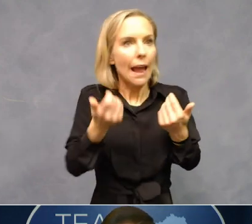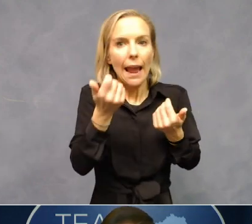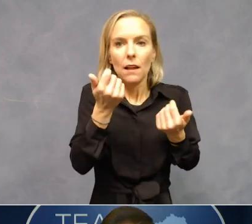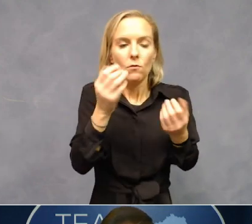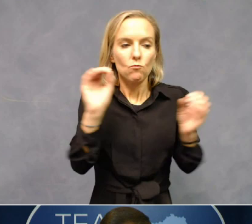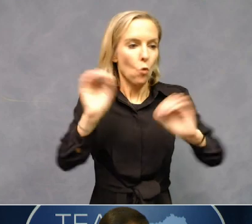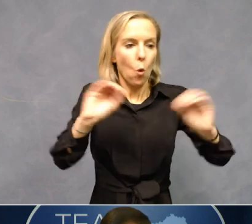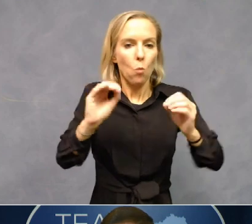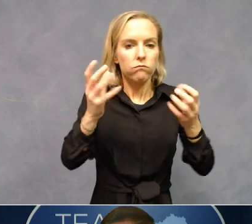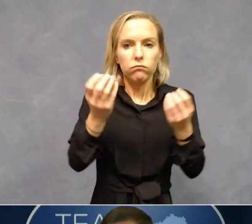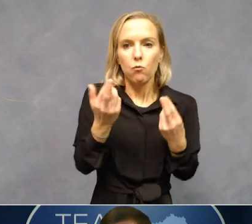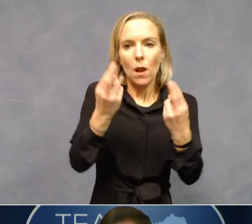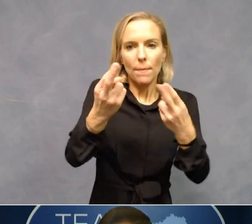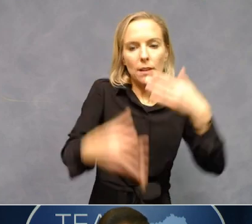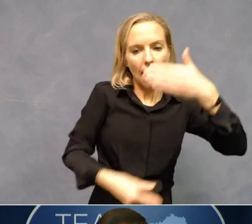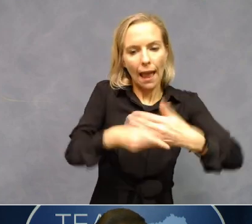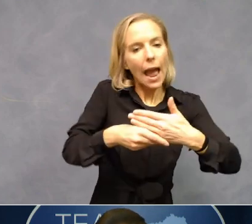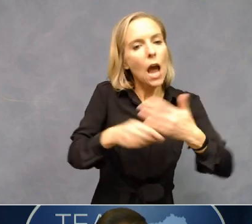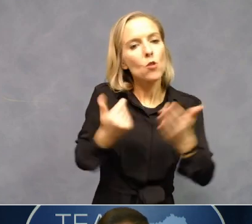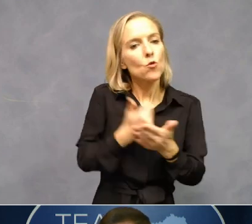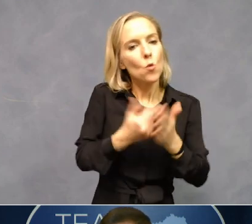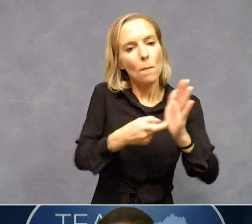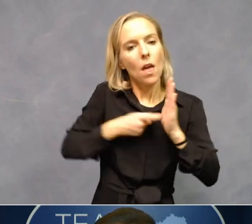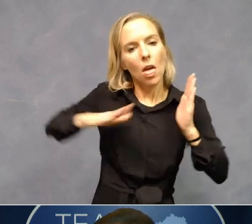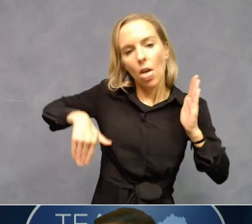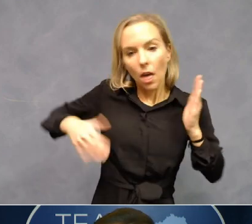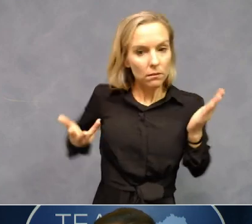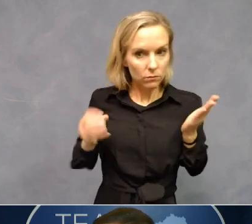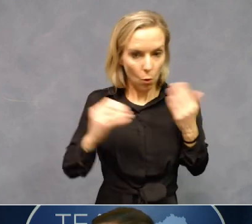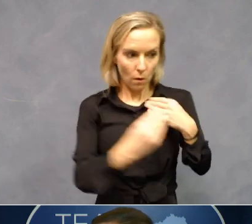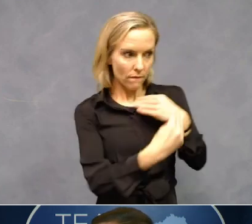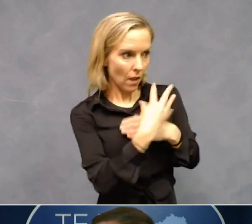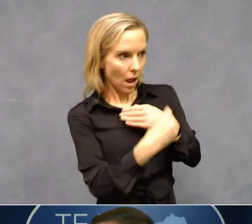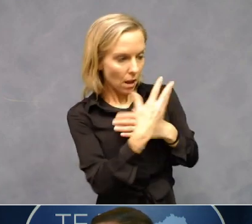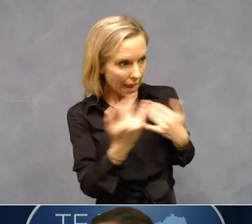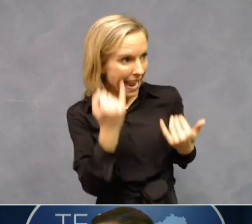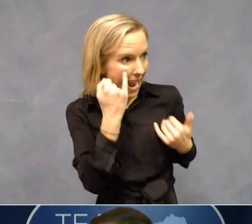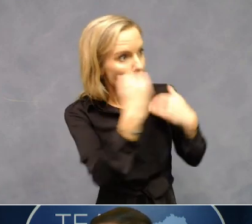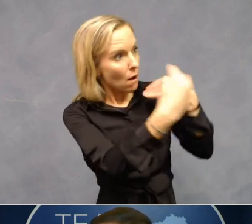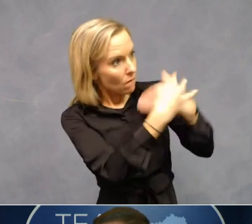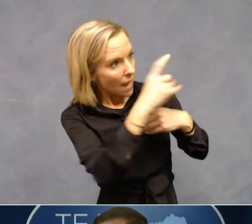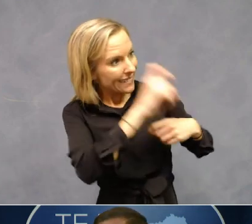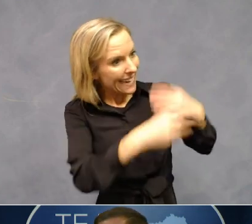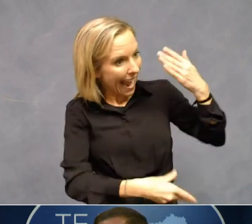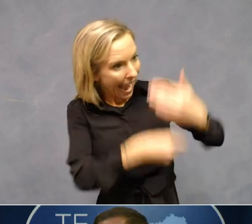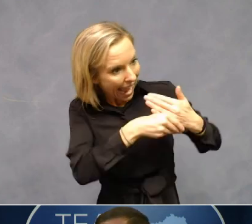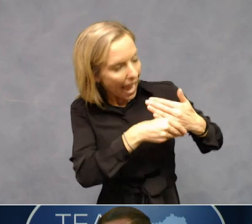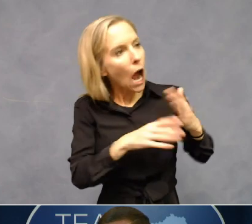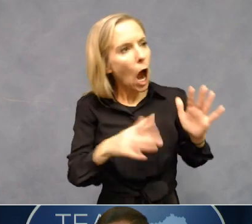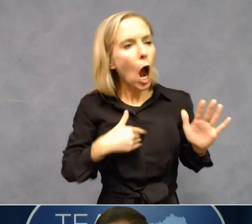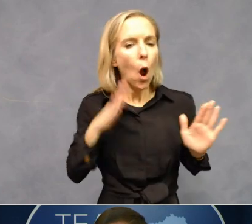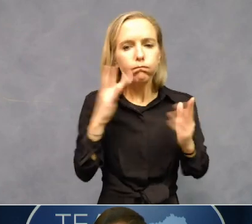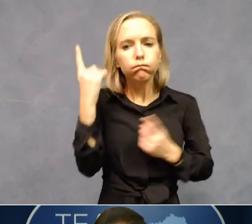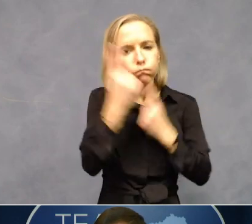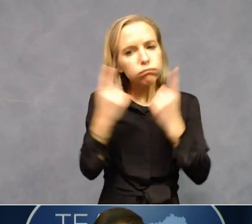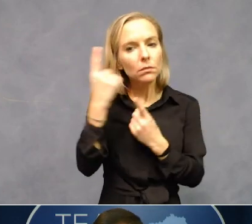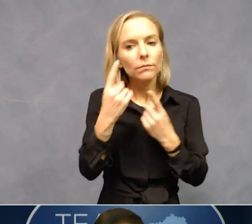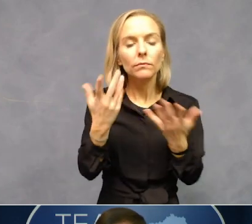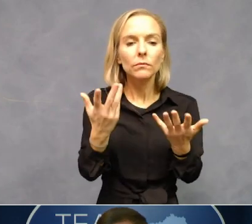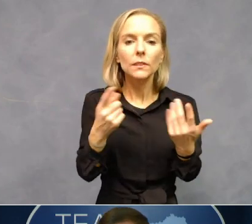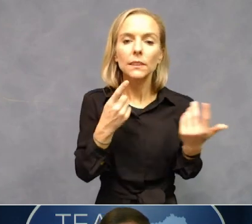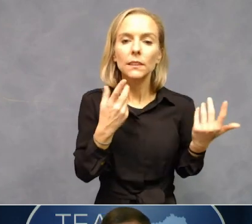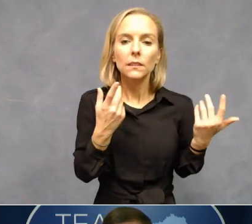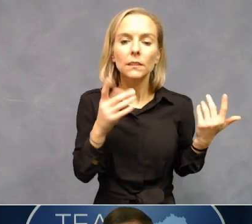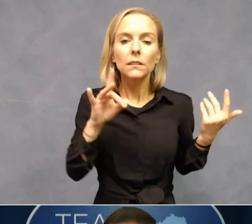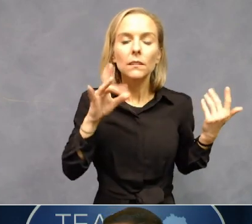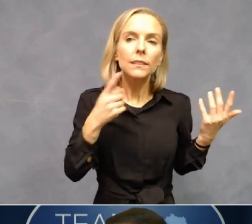mandate. That advice has not come to me. If it does, we'll consider it as it comes. But what they say to a person, White